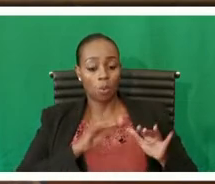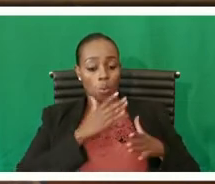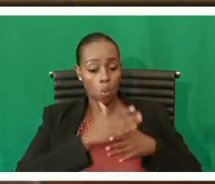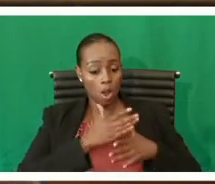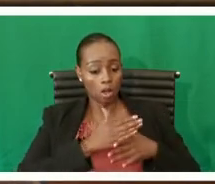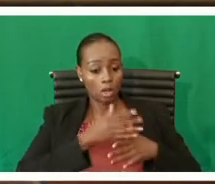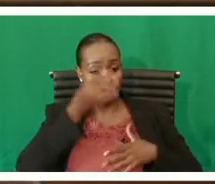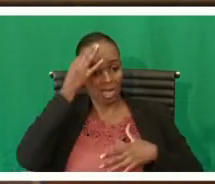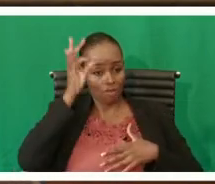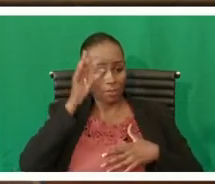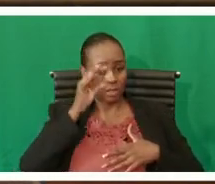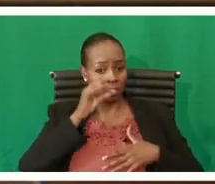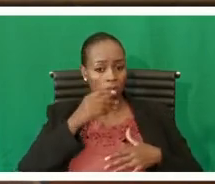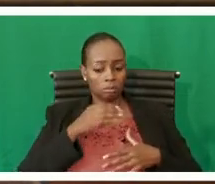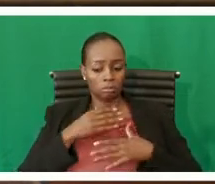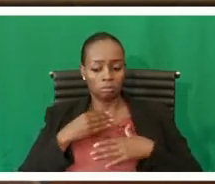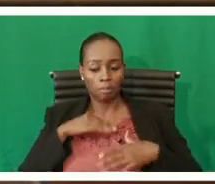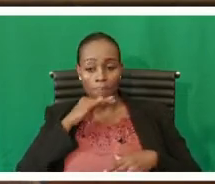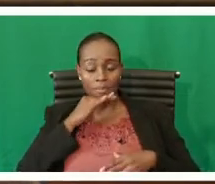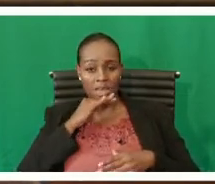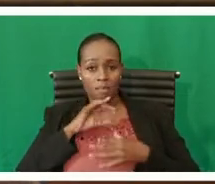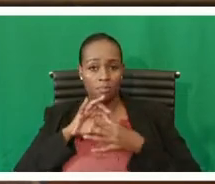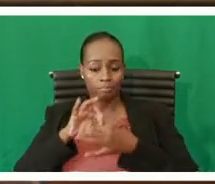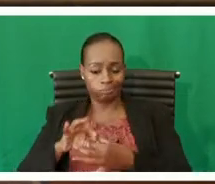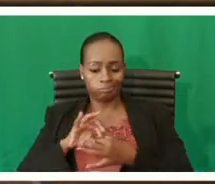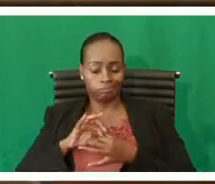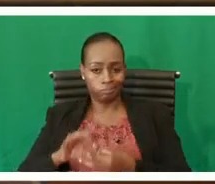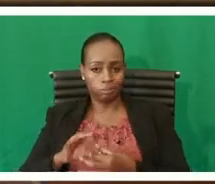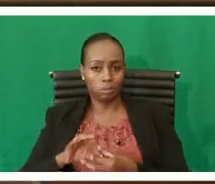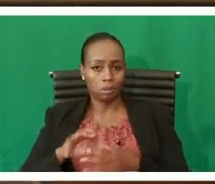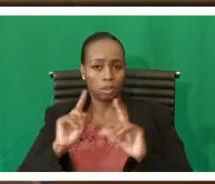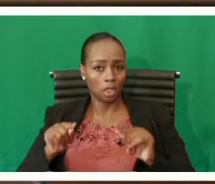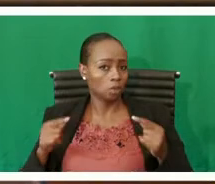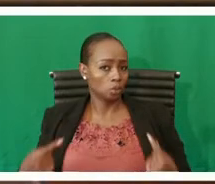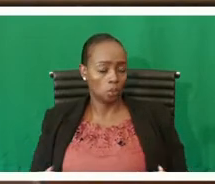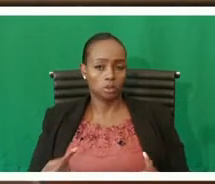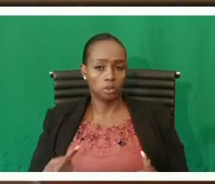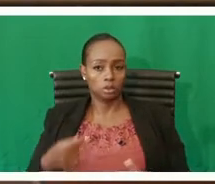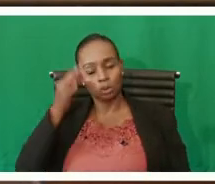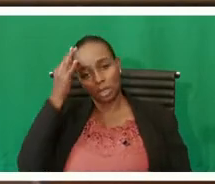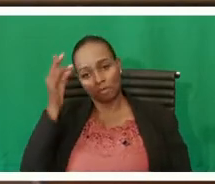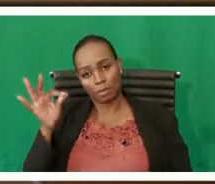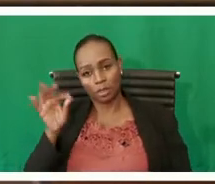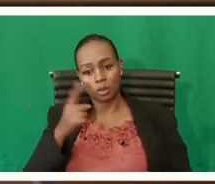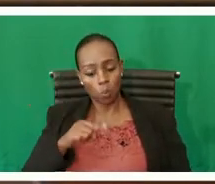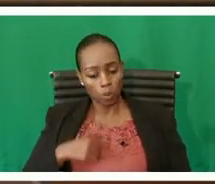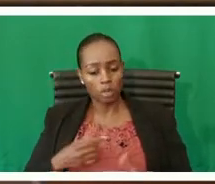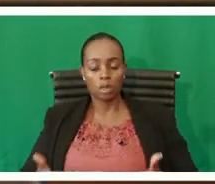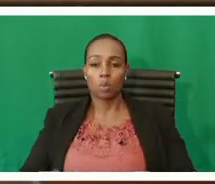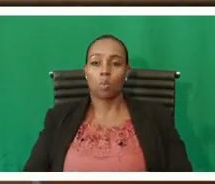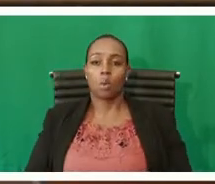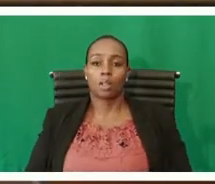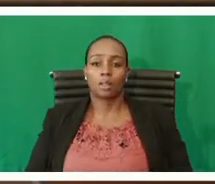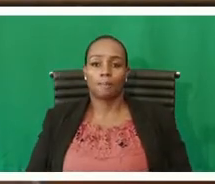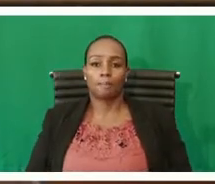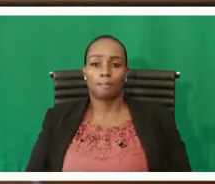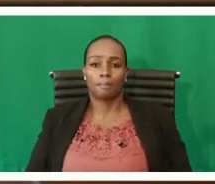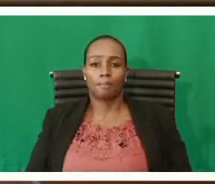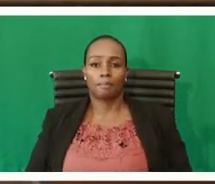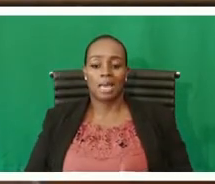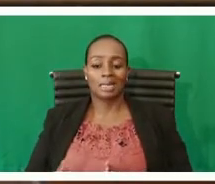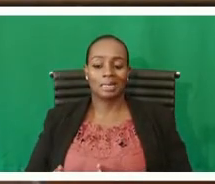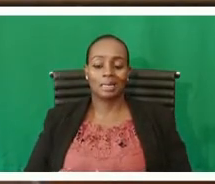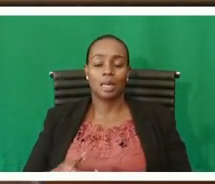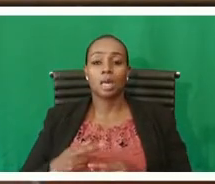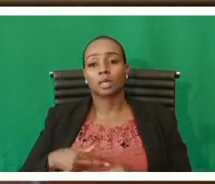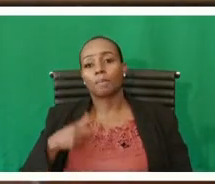as reported by the Public Service Commission are dealt with accordingly. We welcome the initial report of the